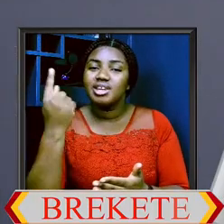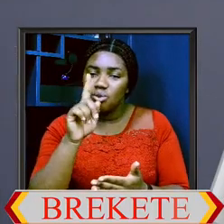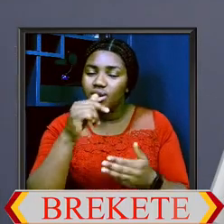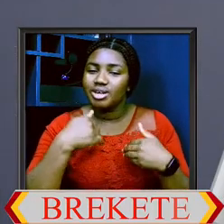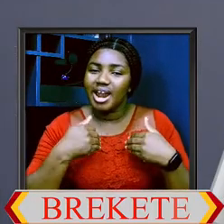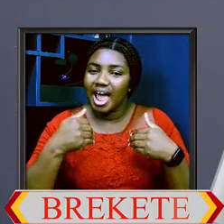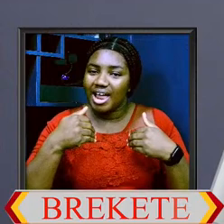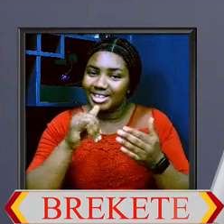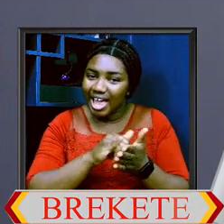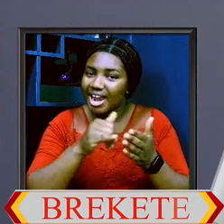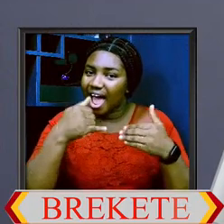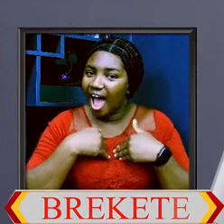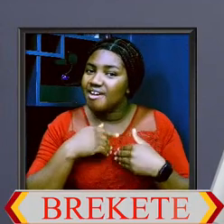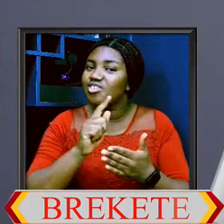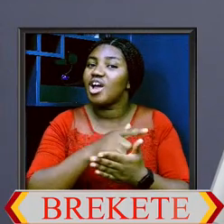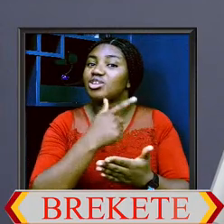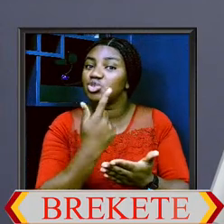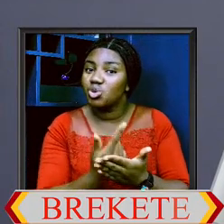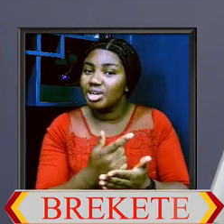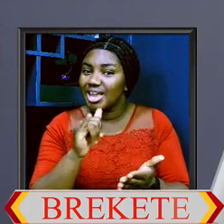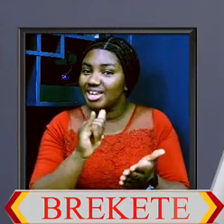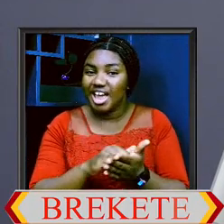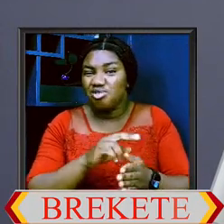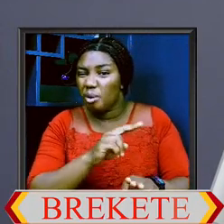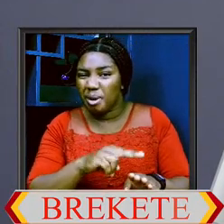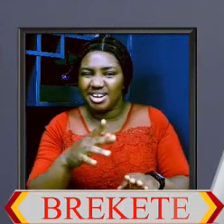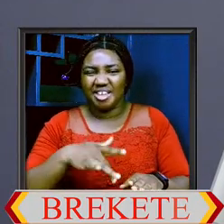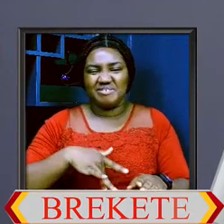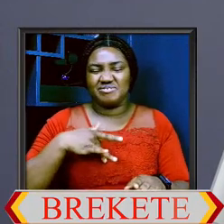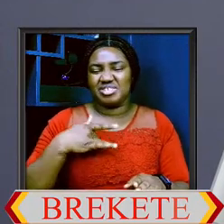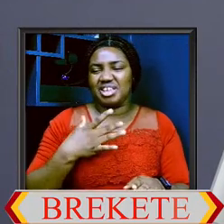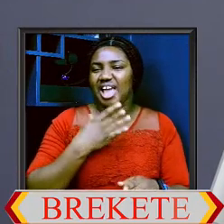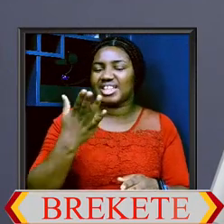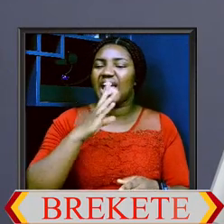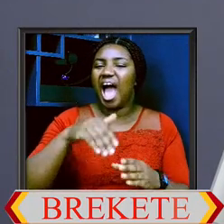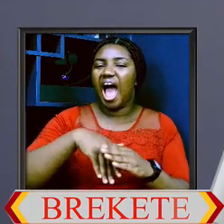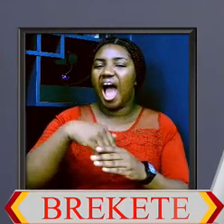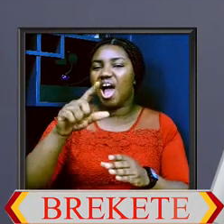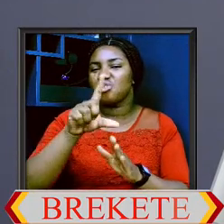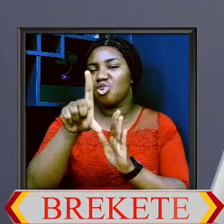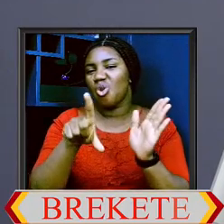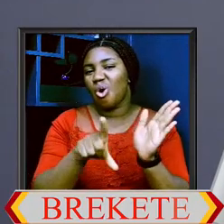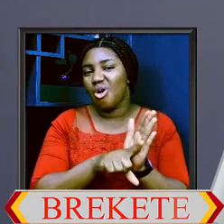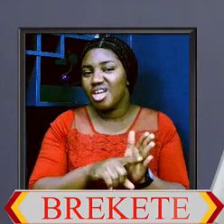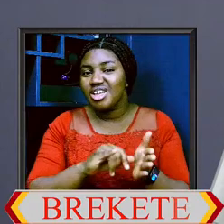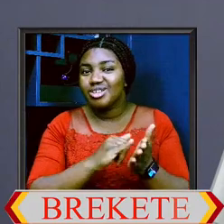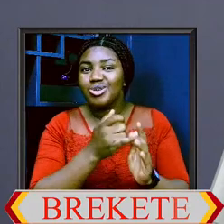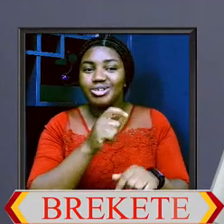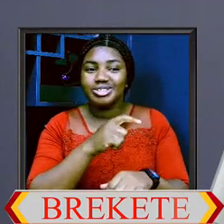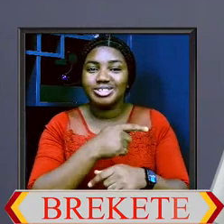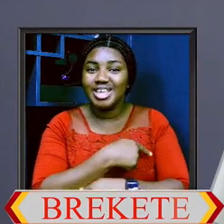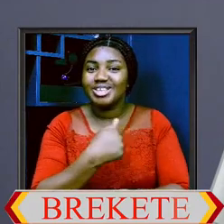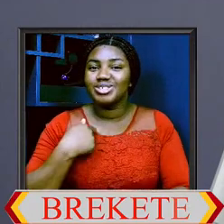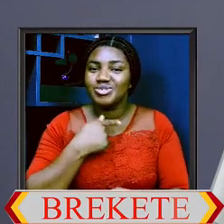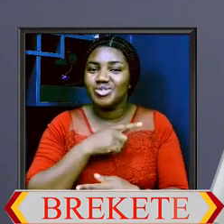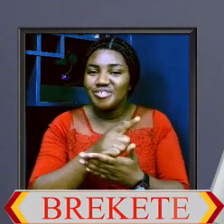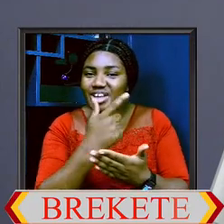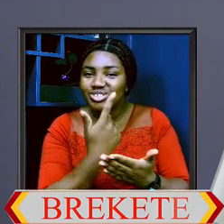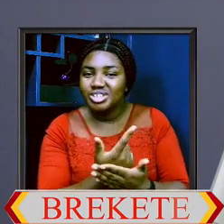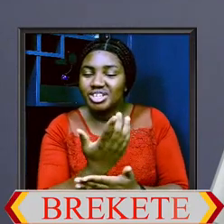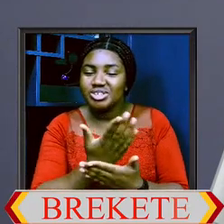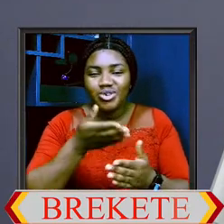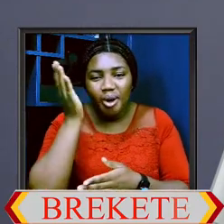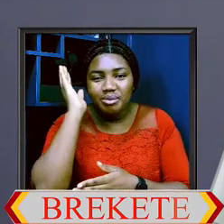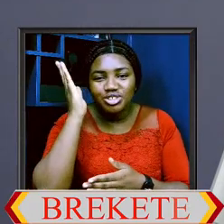or normally then they feel like say they they be Outlaws those days where we they graduate some lecturer